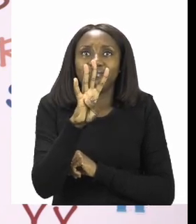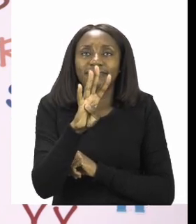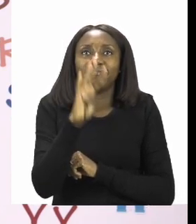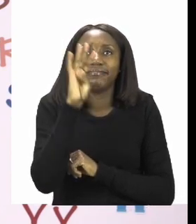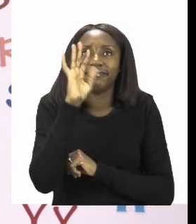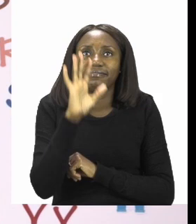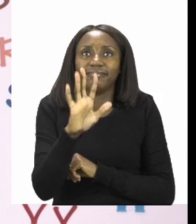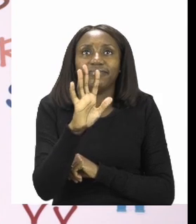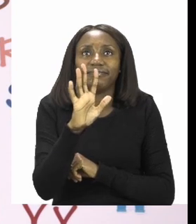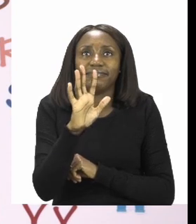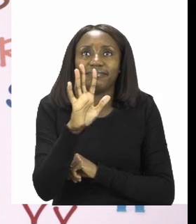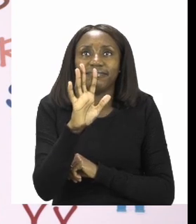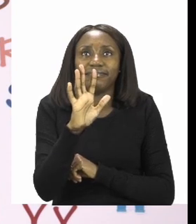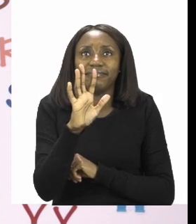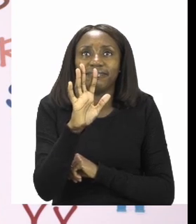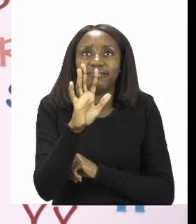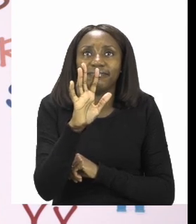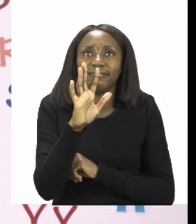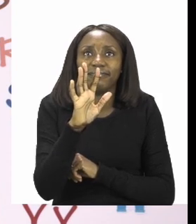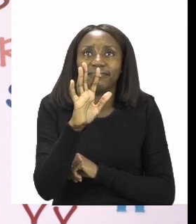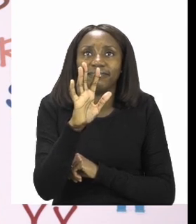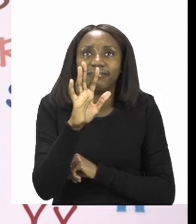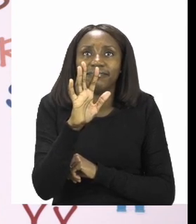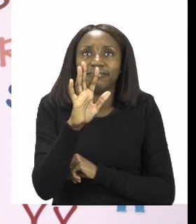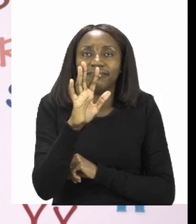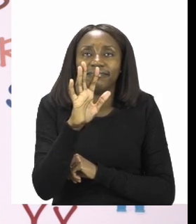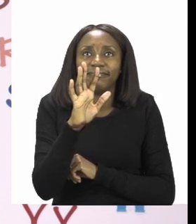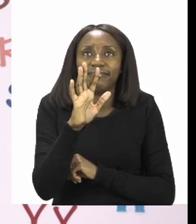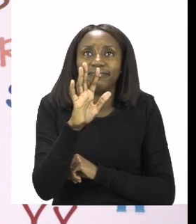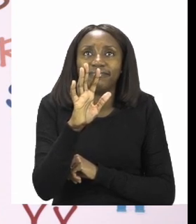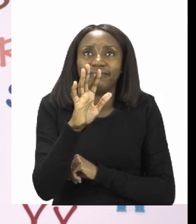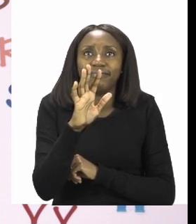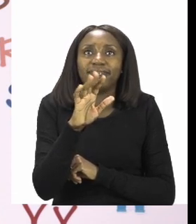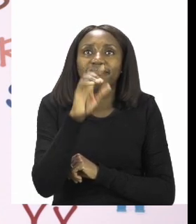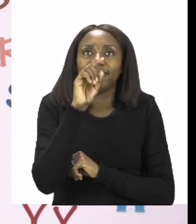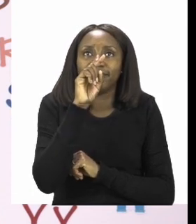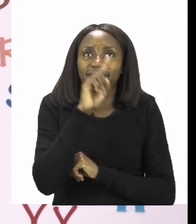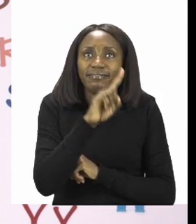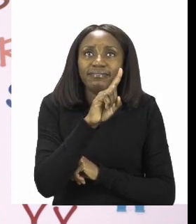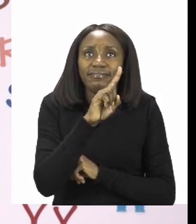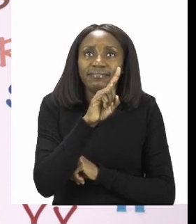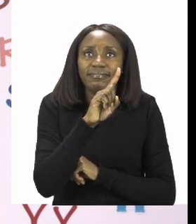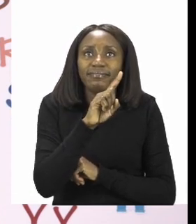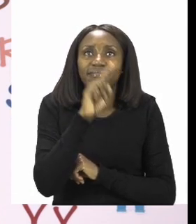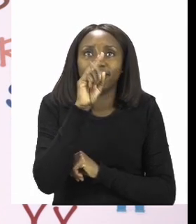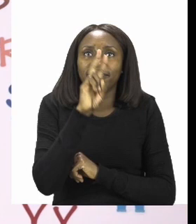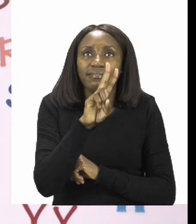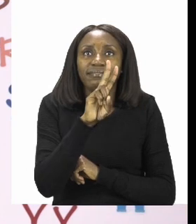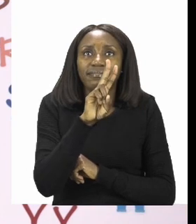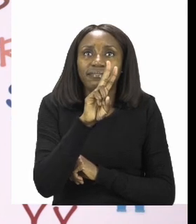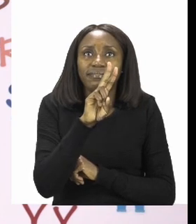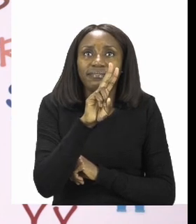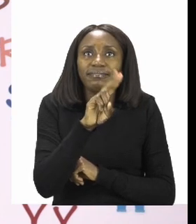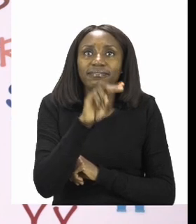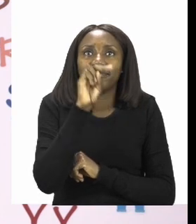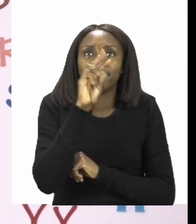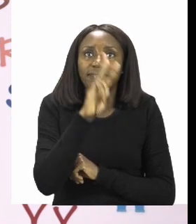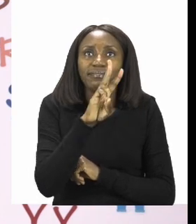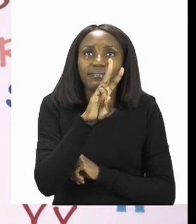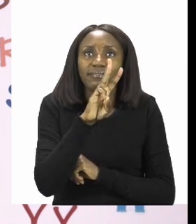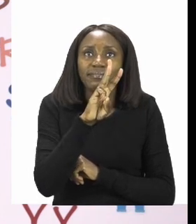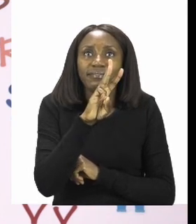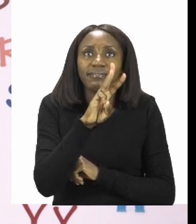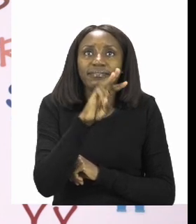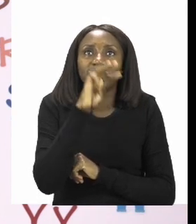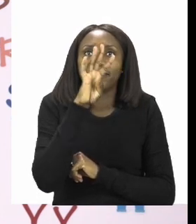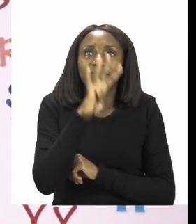4, 5. That's the second dice. 1, 2,